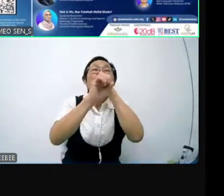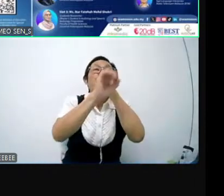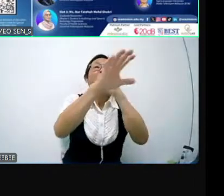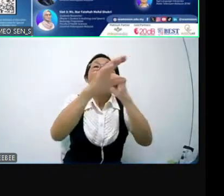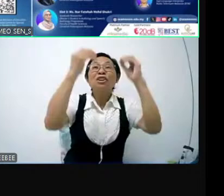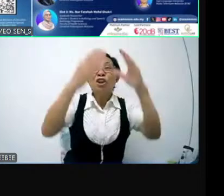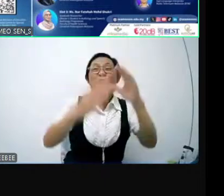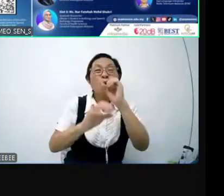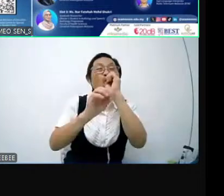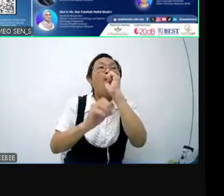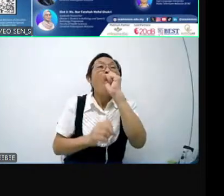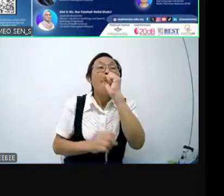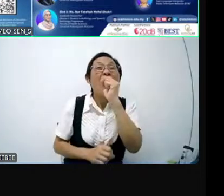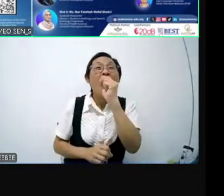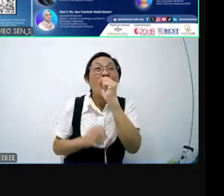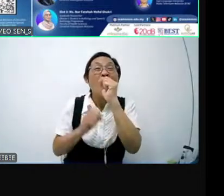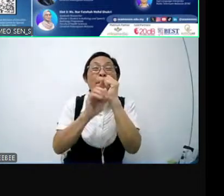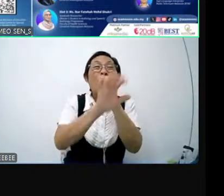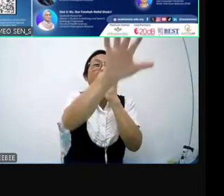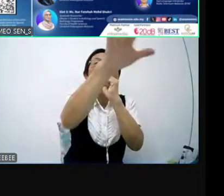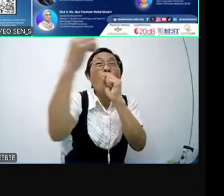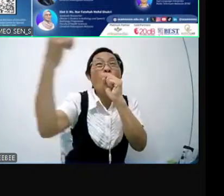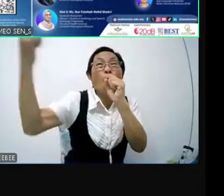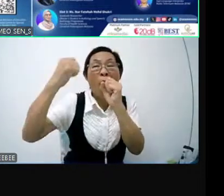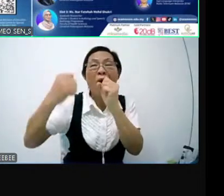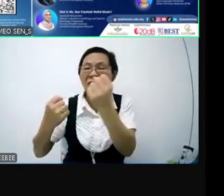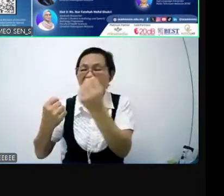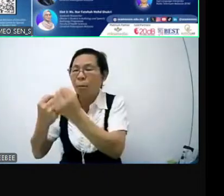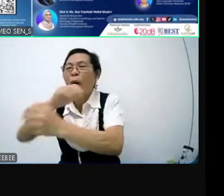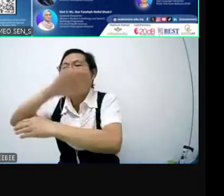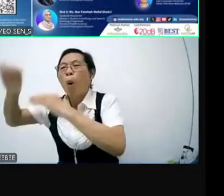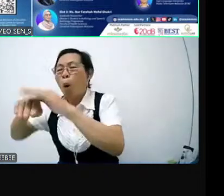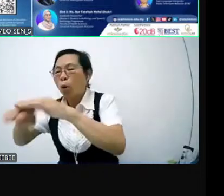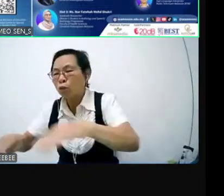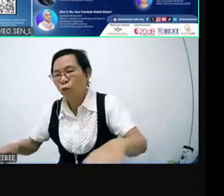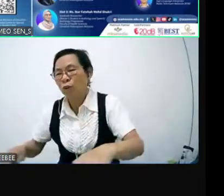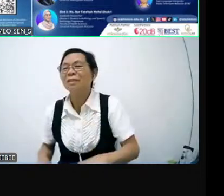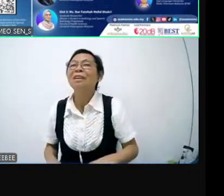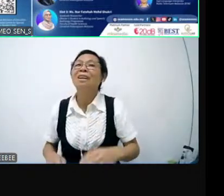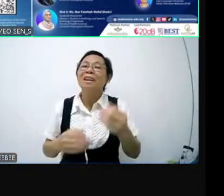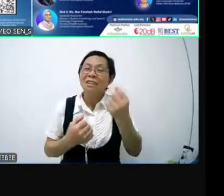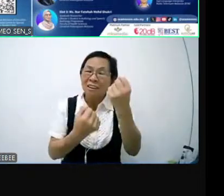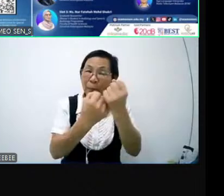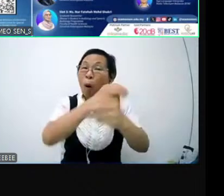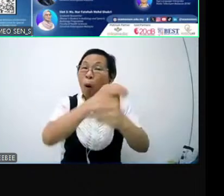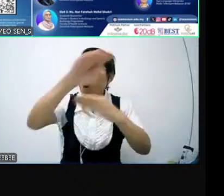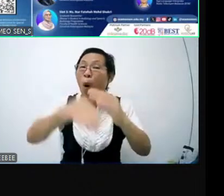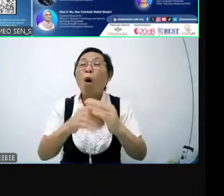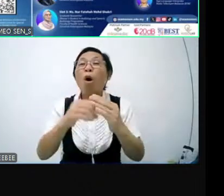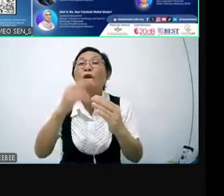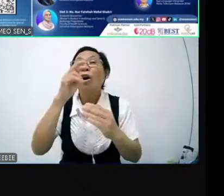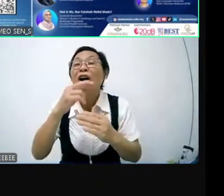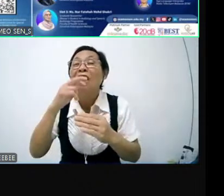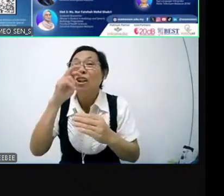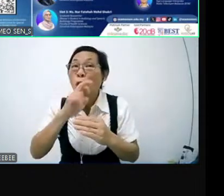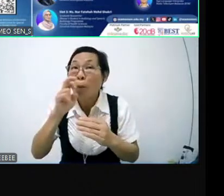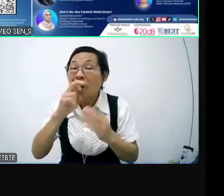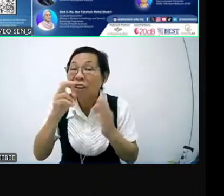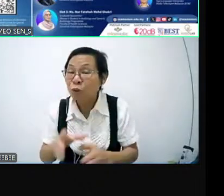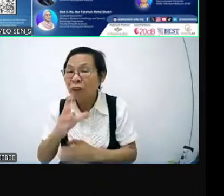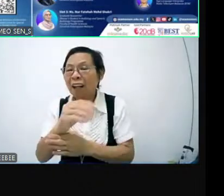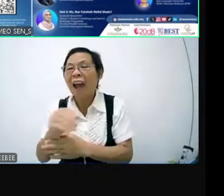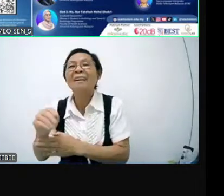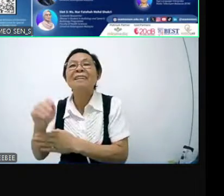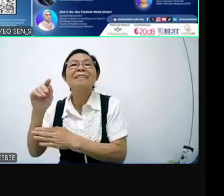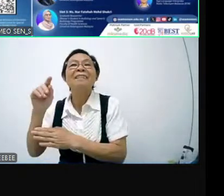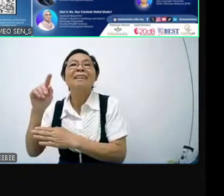using a speaker system. This will support all students, not just those with hearing loss. It will benefit for those